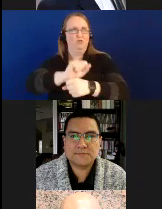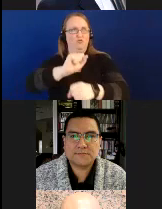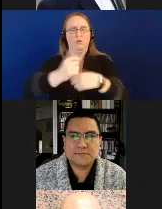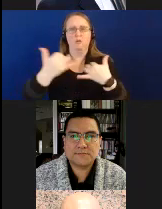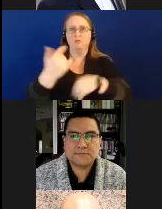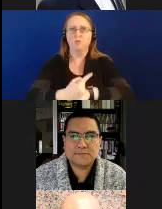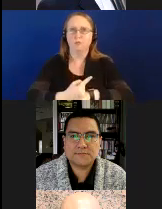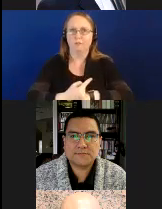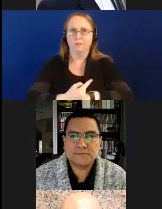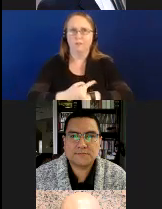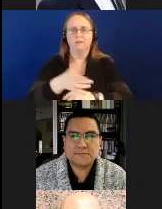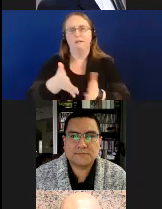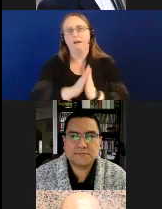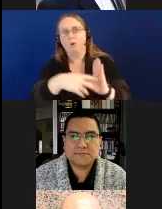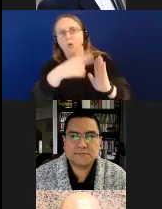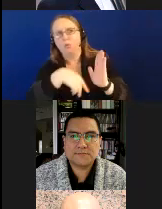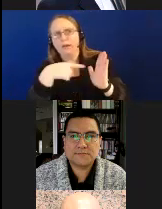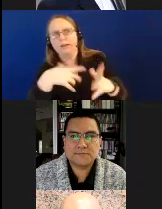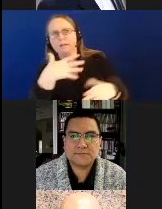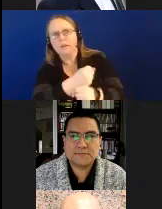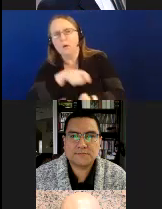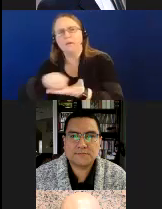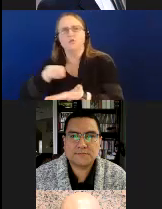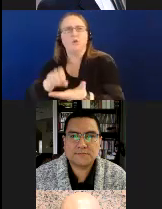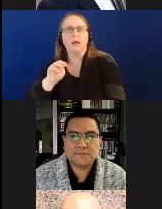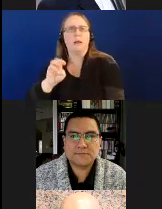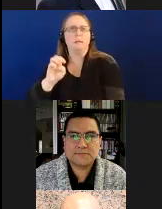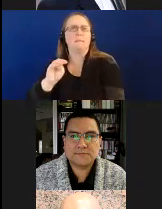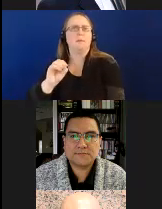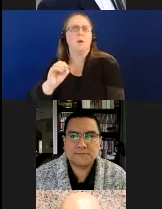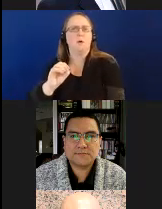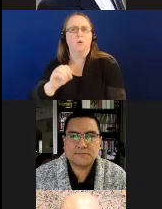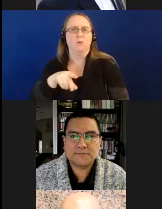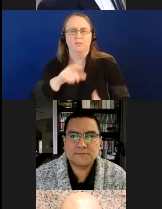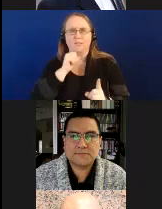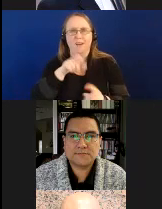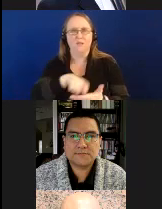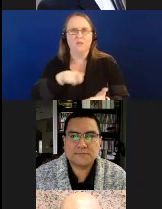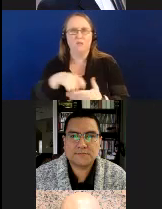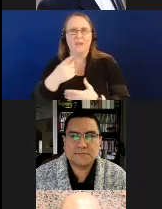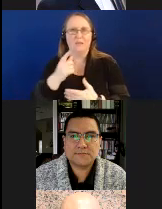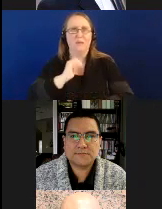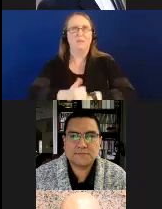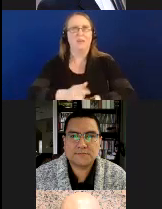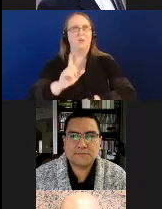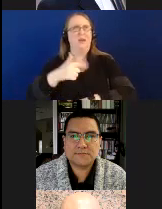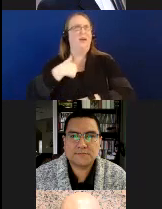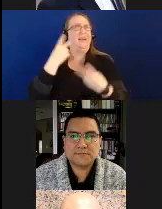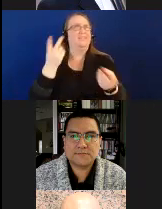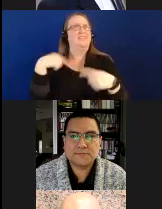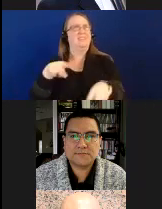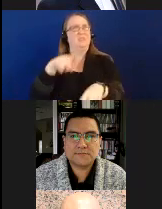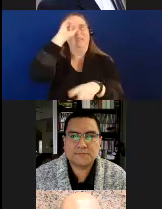time you're asked to read something, summarize it, write a memo, right? You're not going to be writing a memo based on where you visited during summer